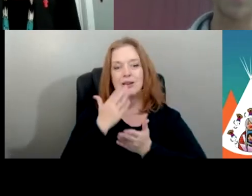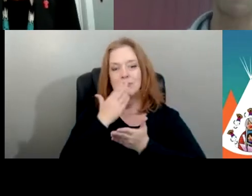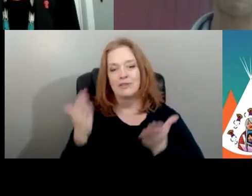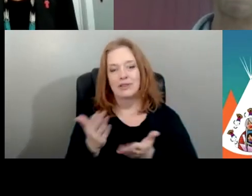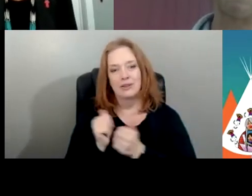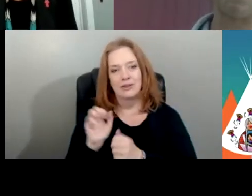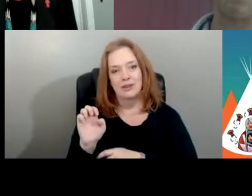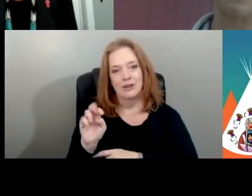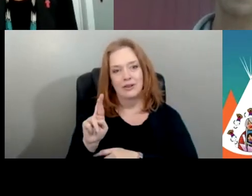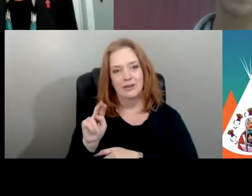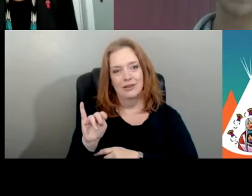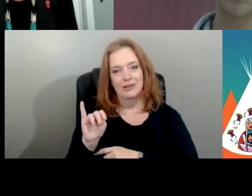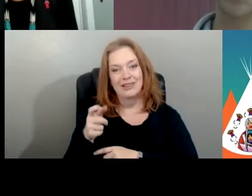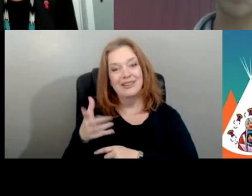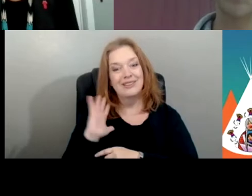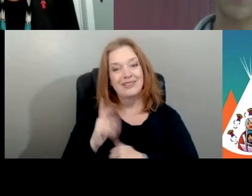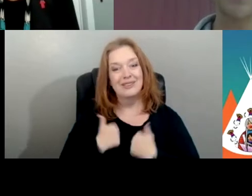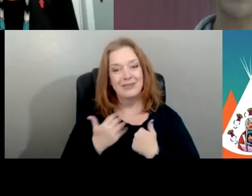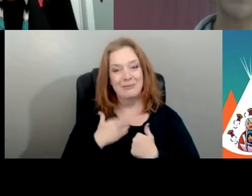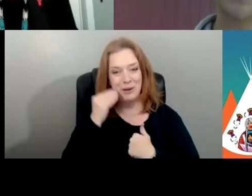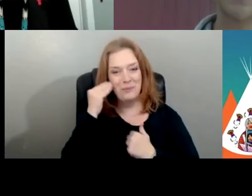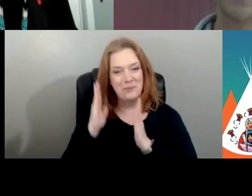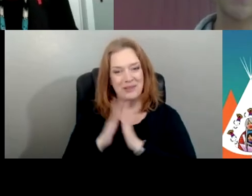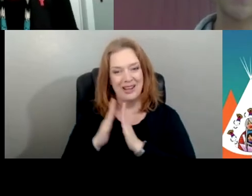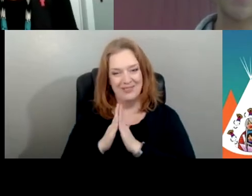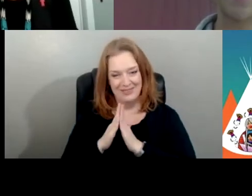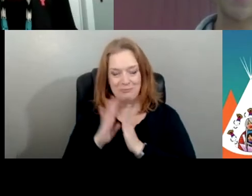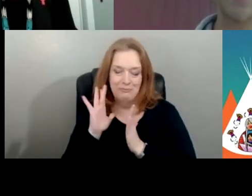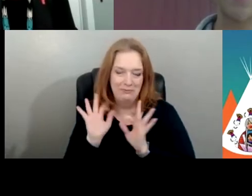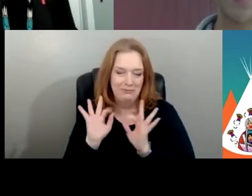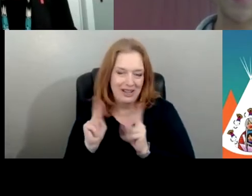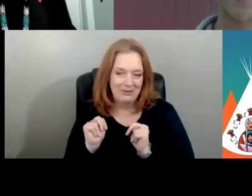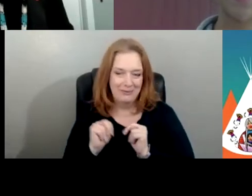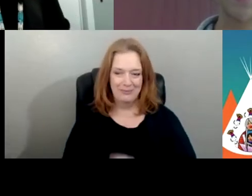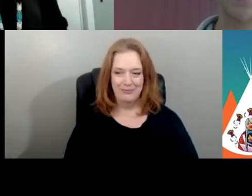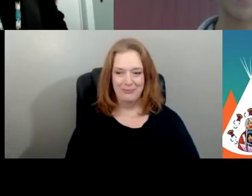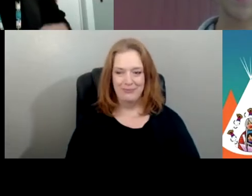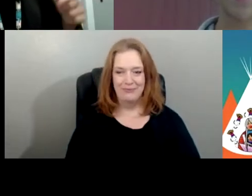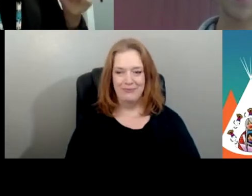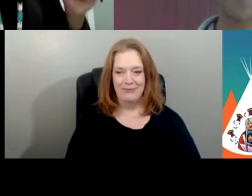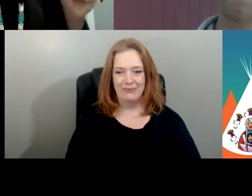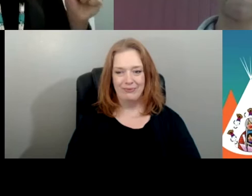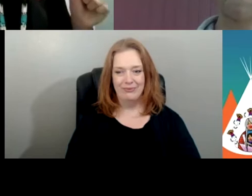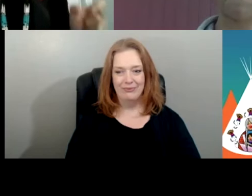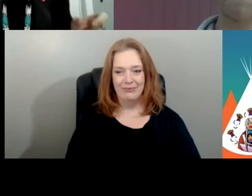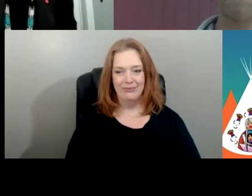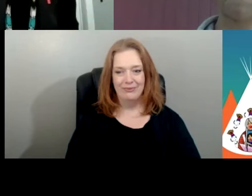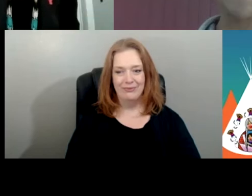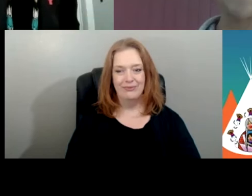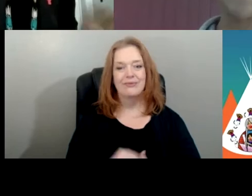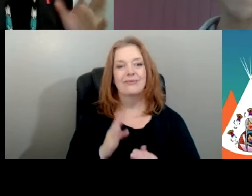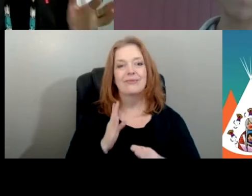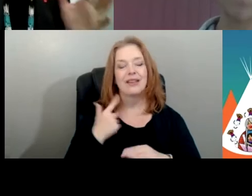he actually lived in my hometown for a bit, so that's kind of fun. We actually lived in Pierre